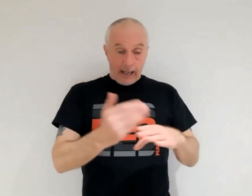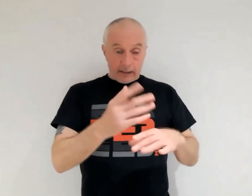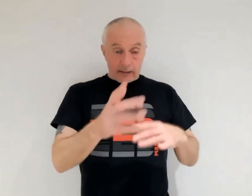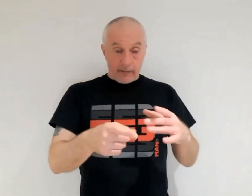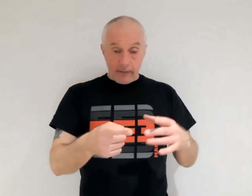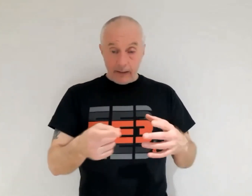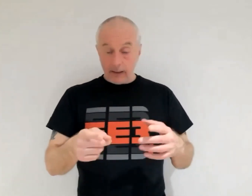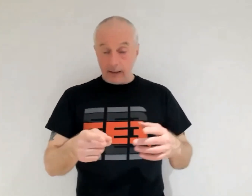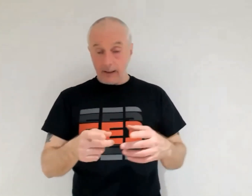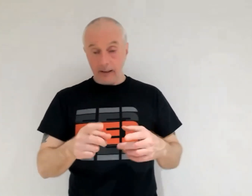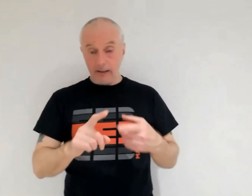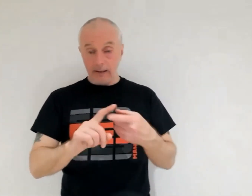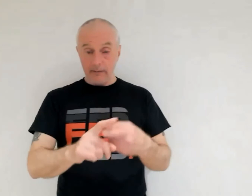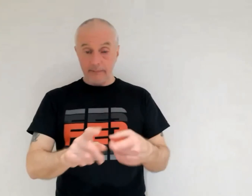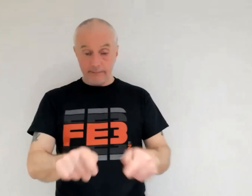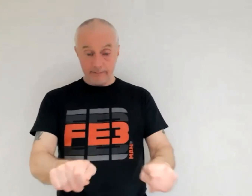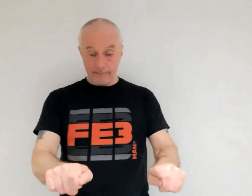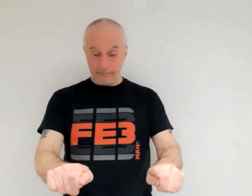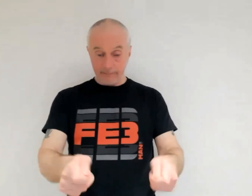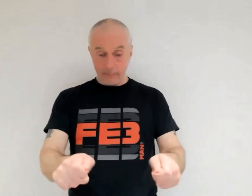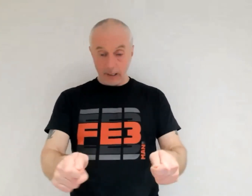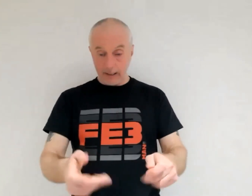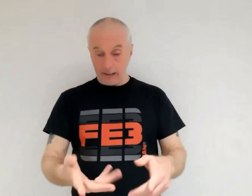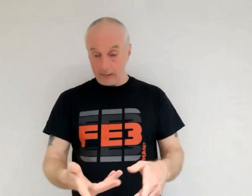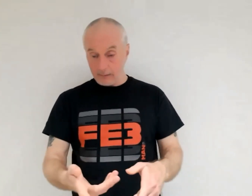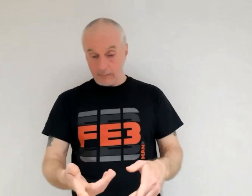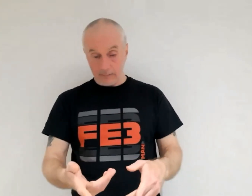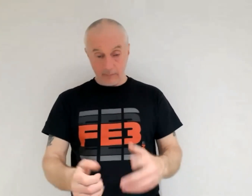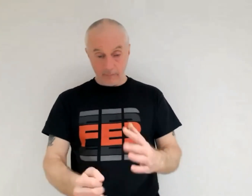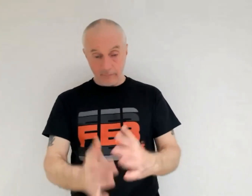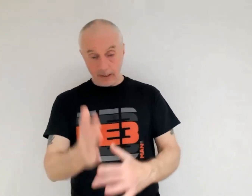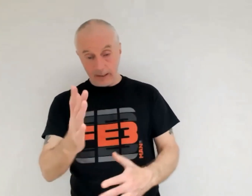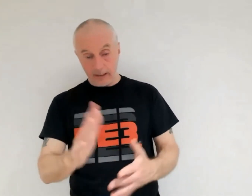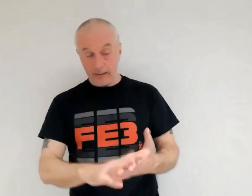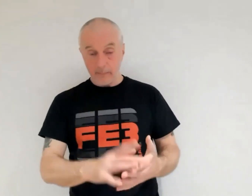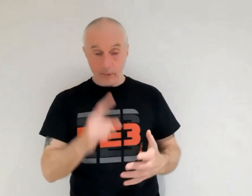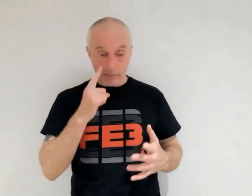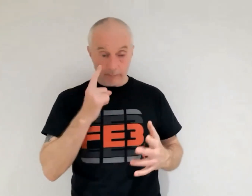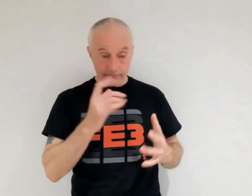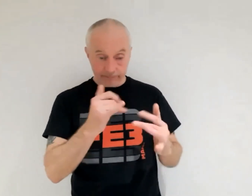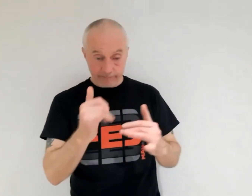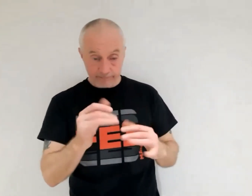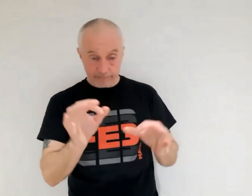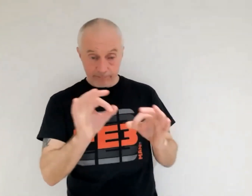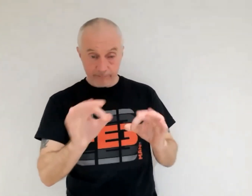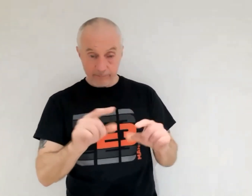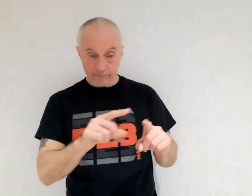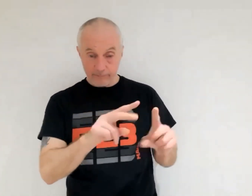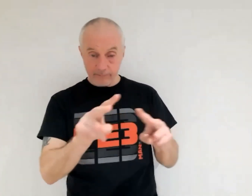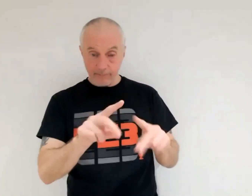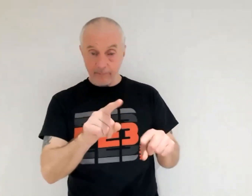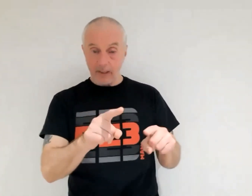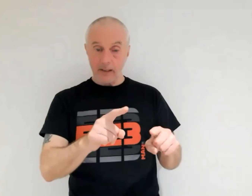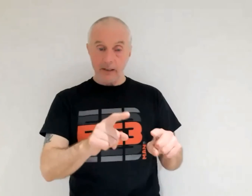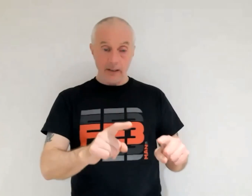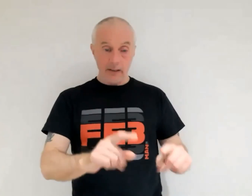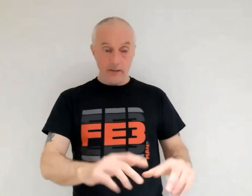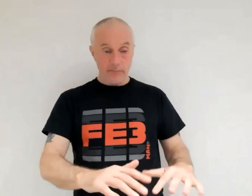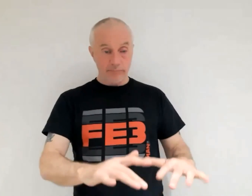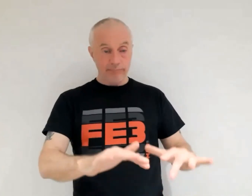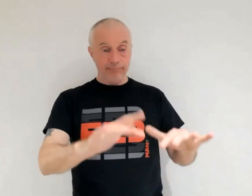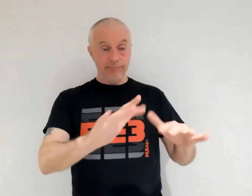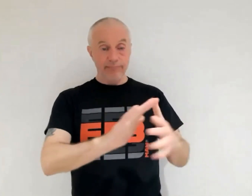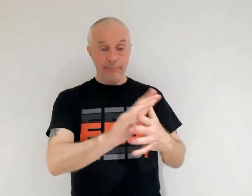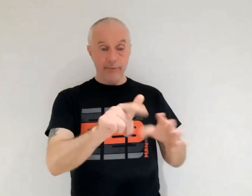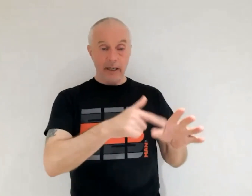appliances at the end or not, what you wouldn't see is a kind of build up of the hydrogen. So it might be the scenario they're thinking of is effectively you've got no flow out